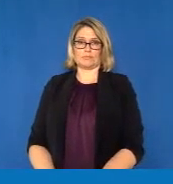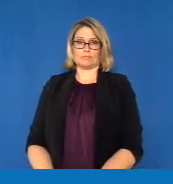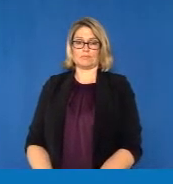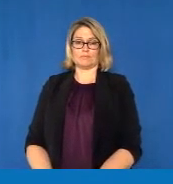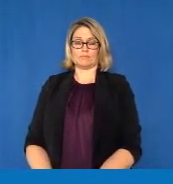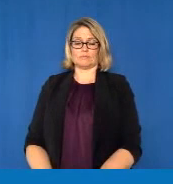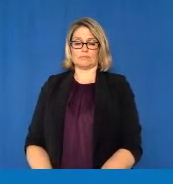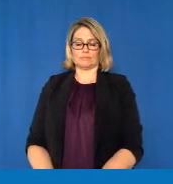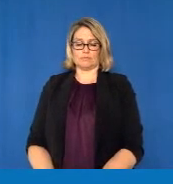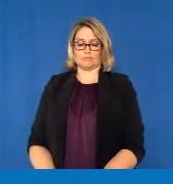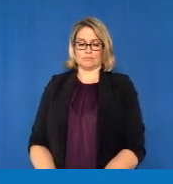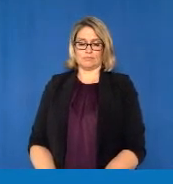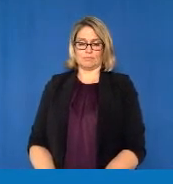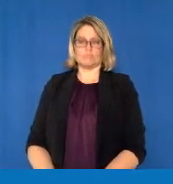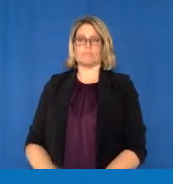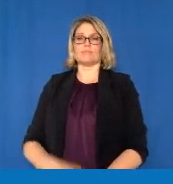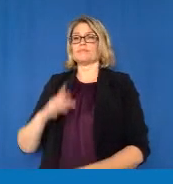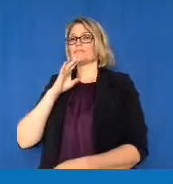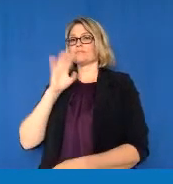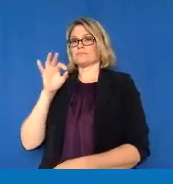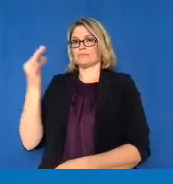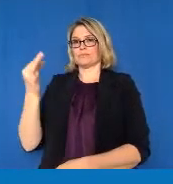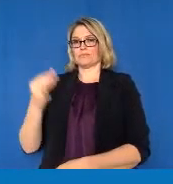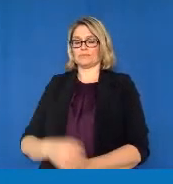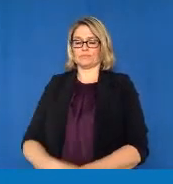Each reporter will have one question.